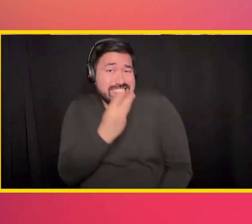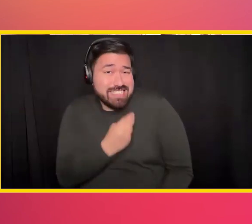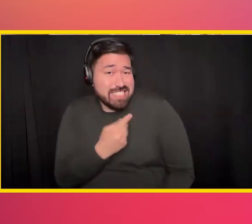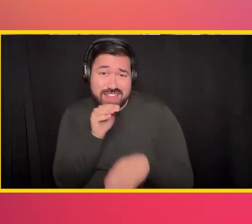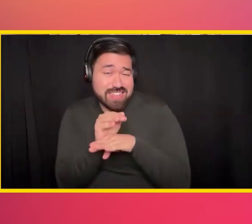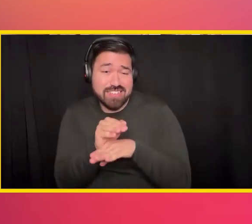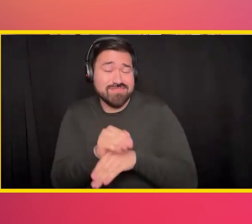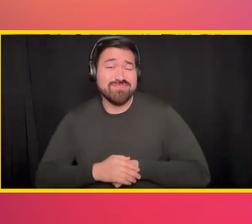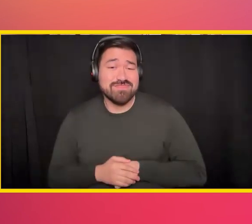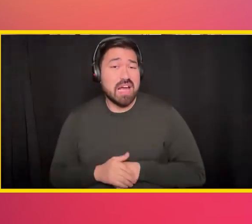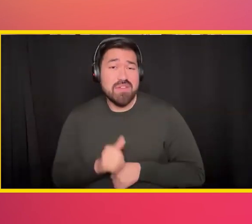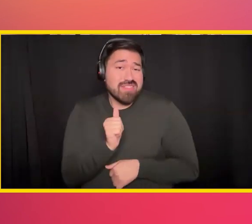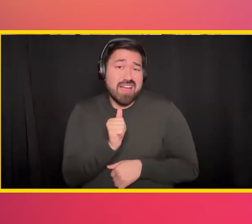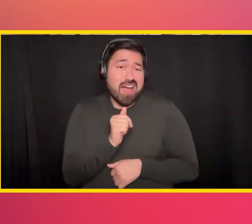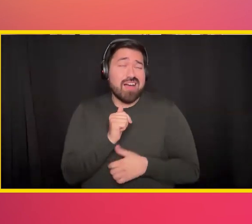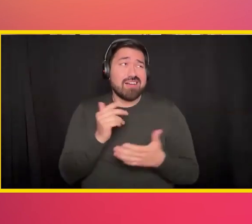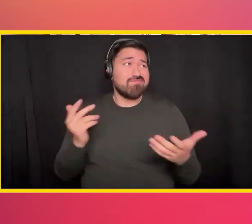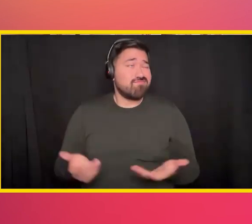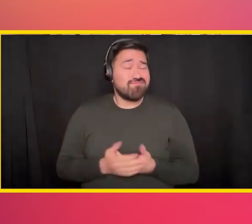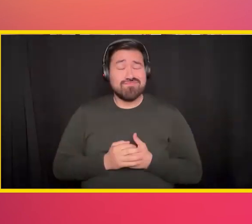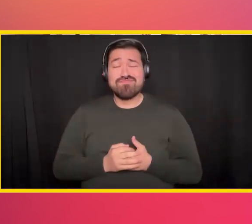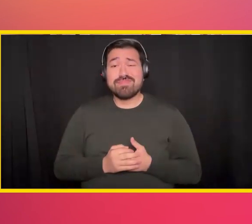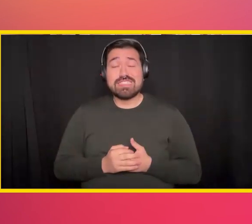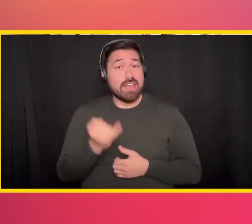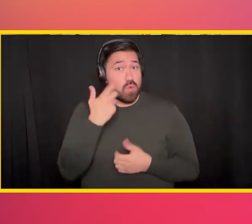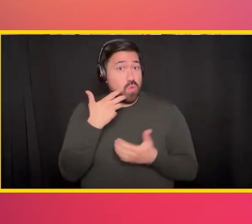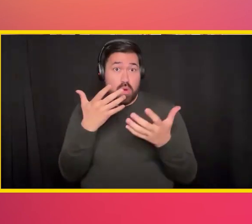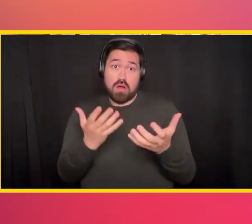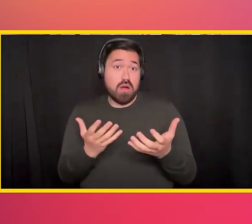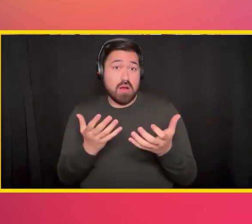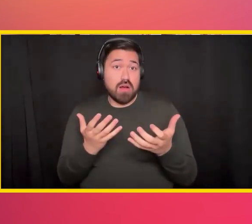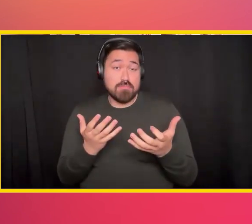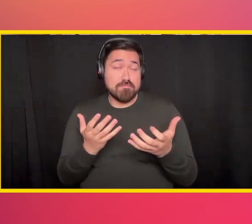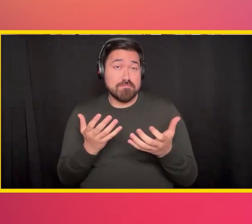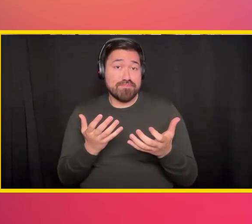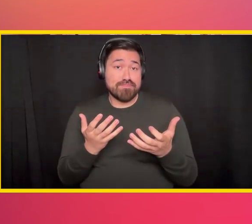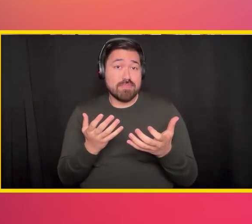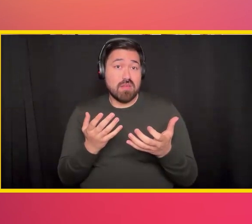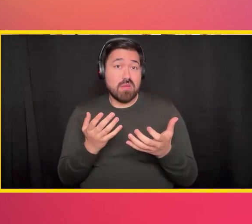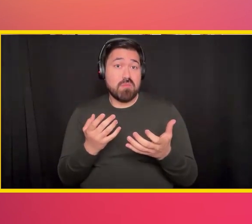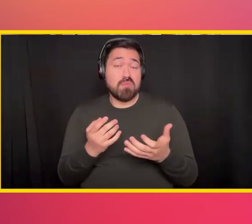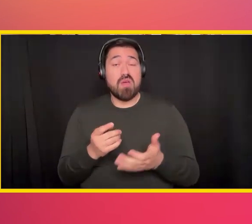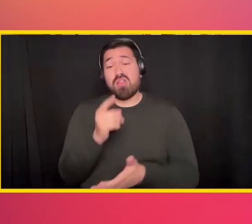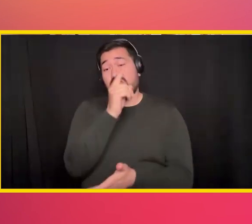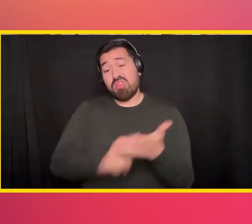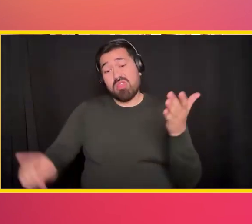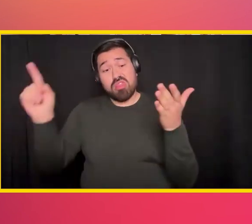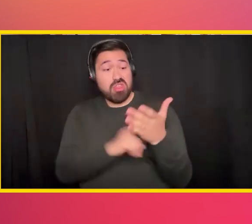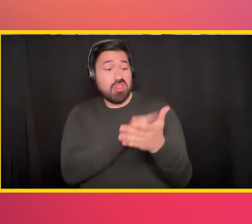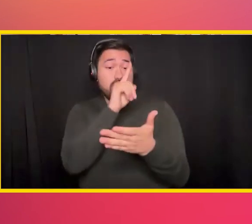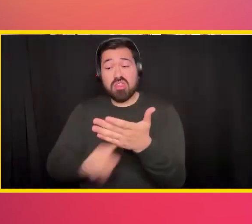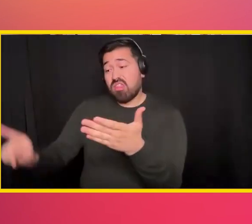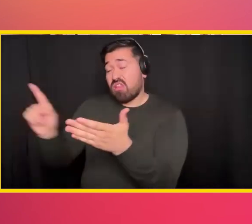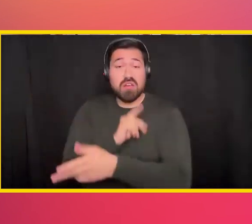Like Mm. I'm not gonna if you want to be discriminatory towards people because of who